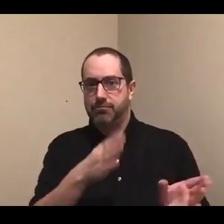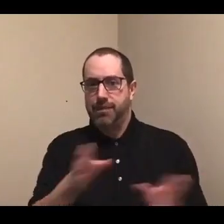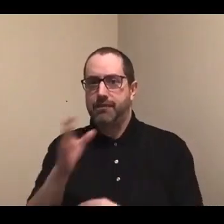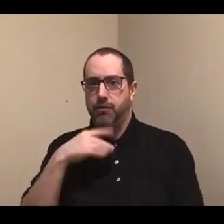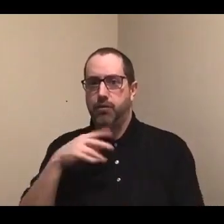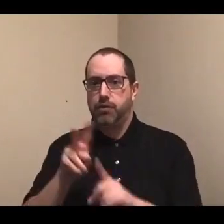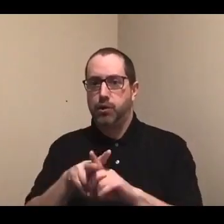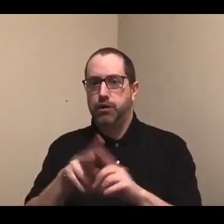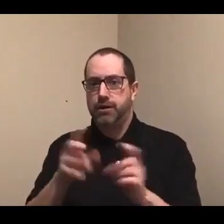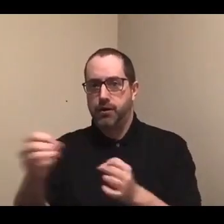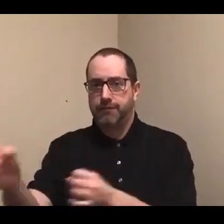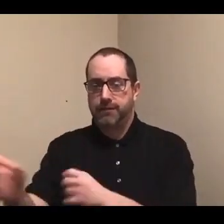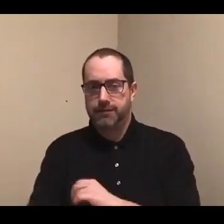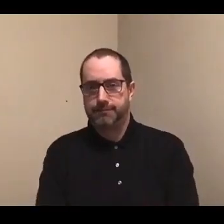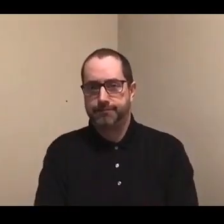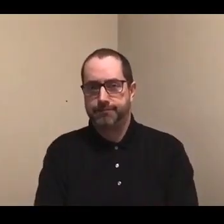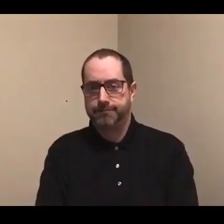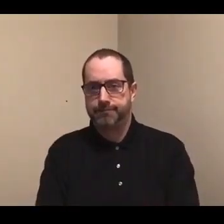office.